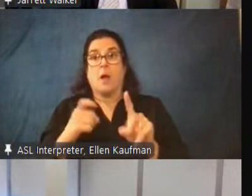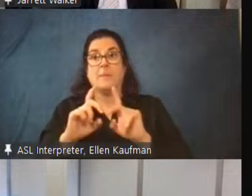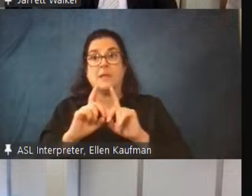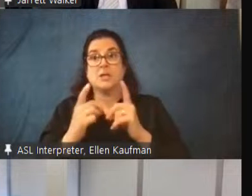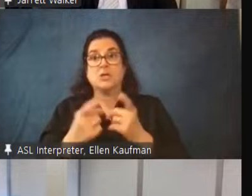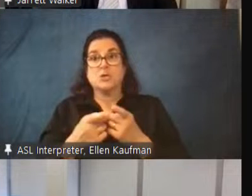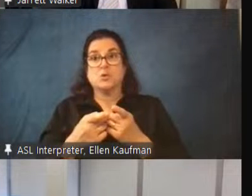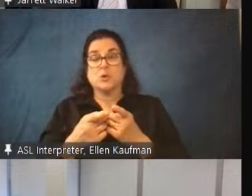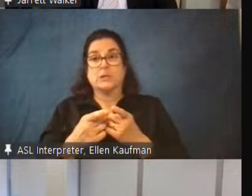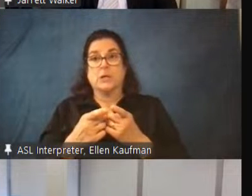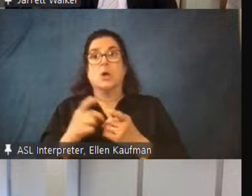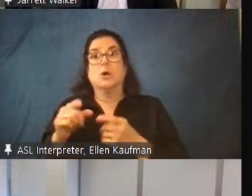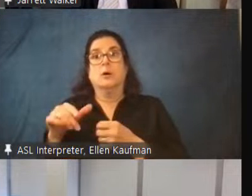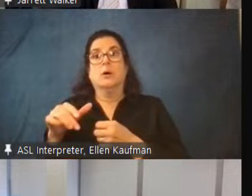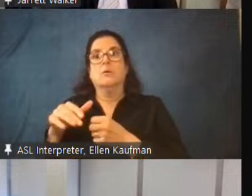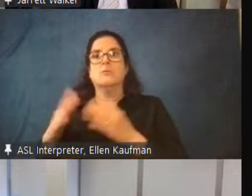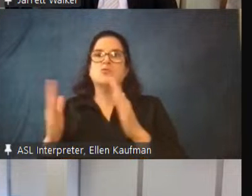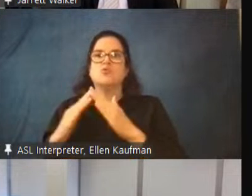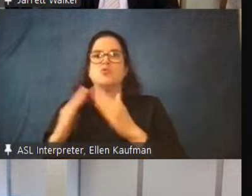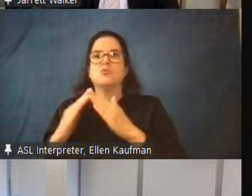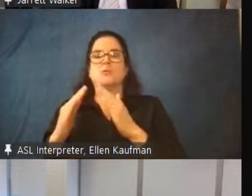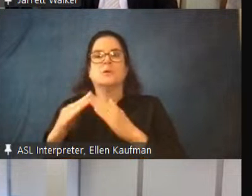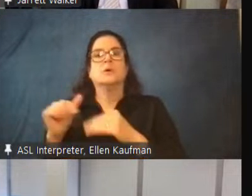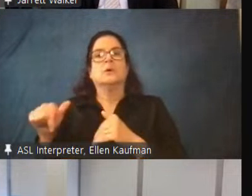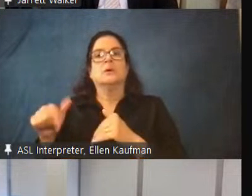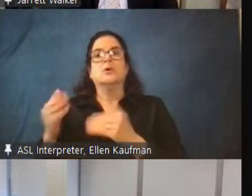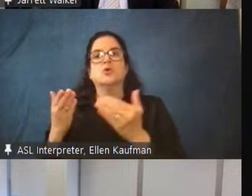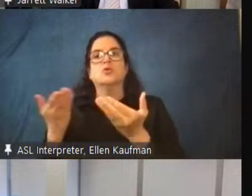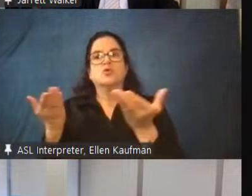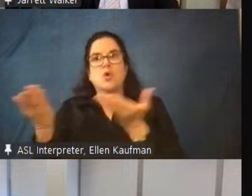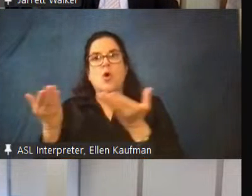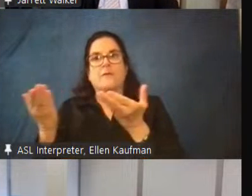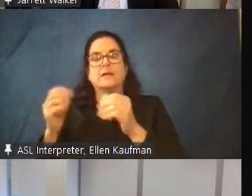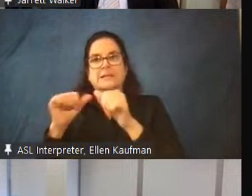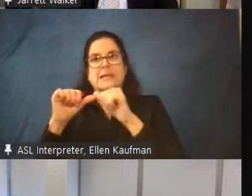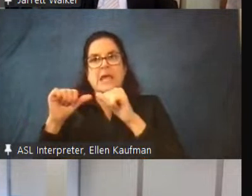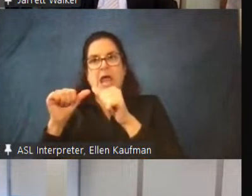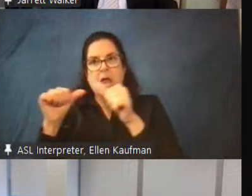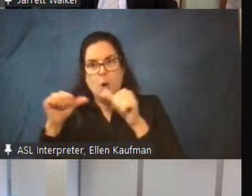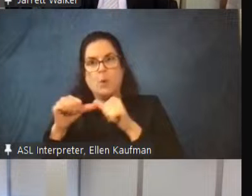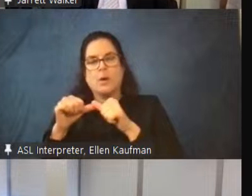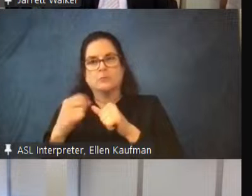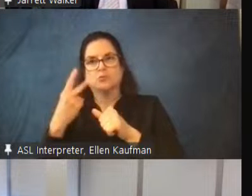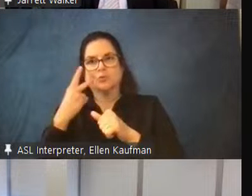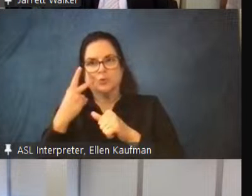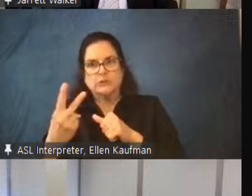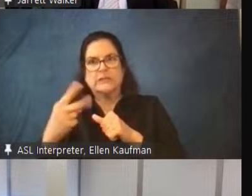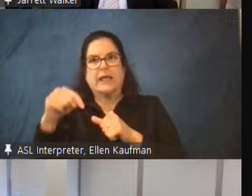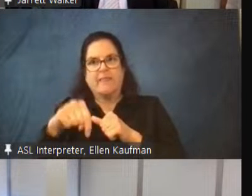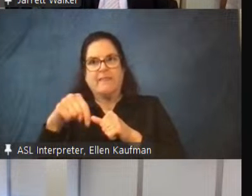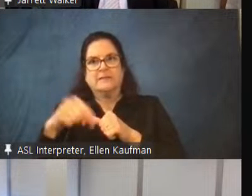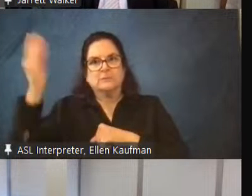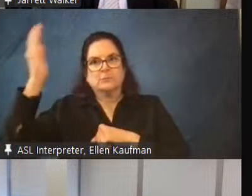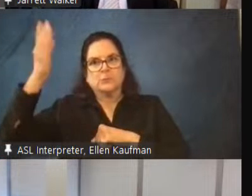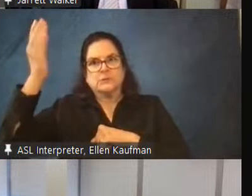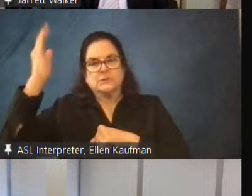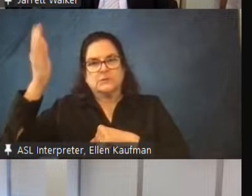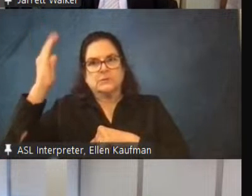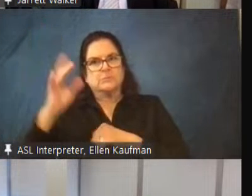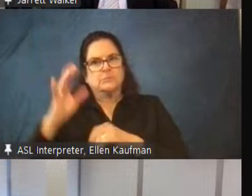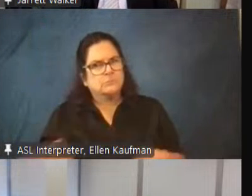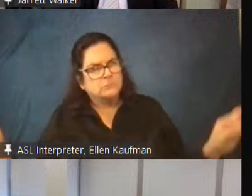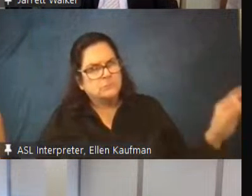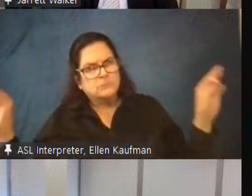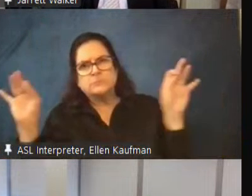urban area, in our service area, to actually get this briefing. Because I think he articulated